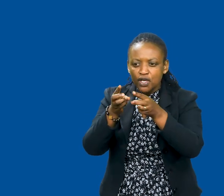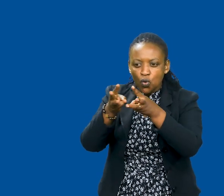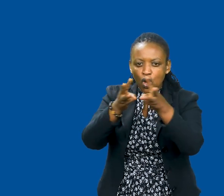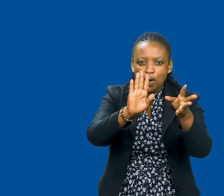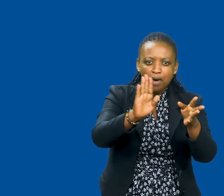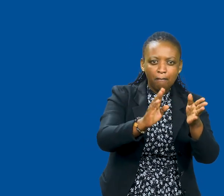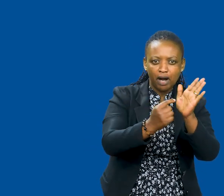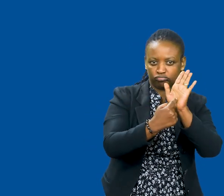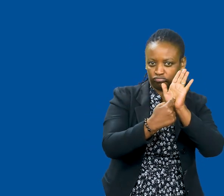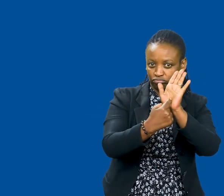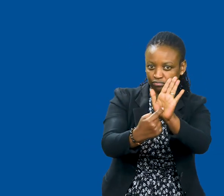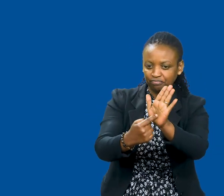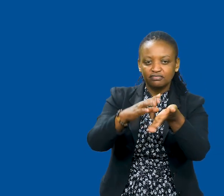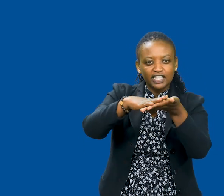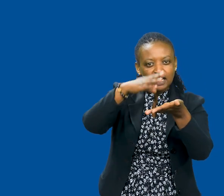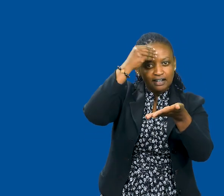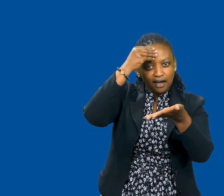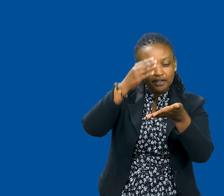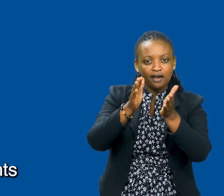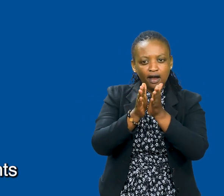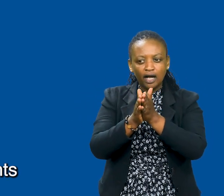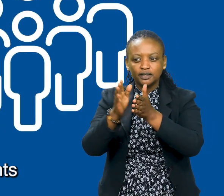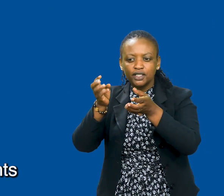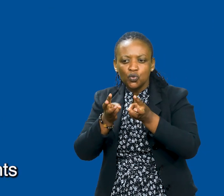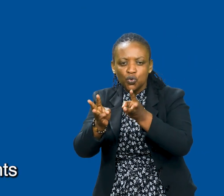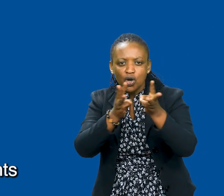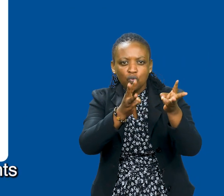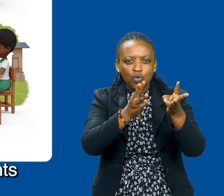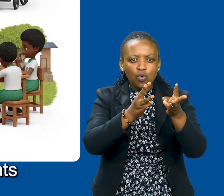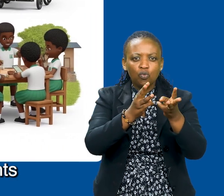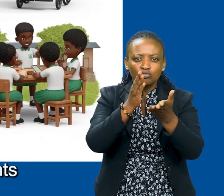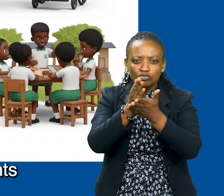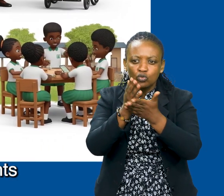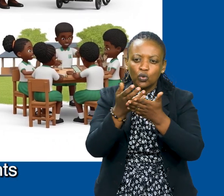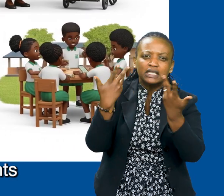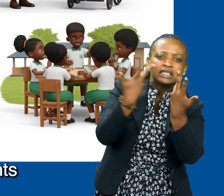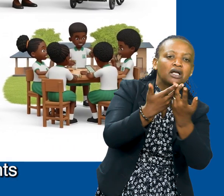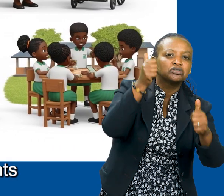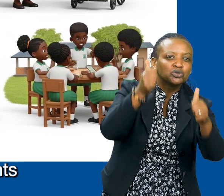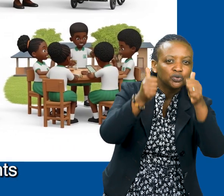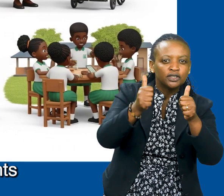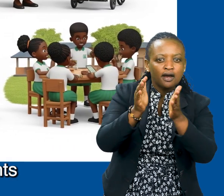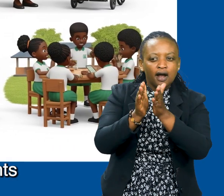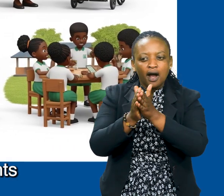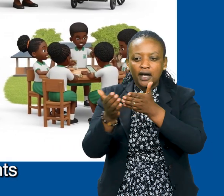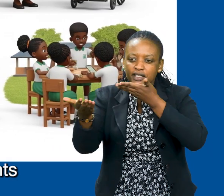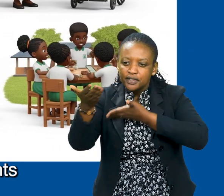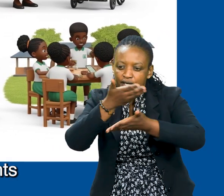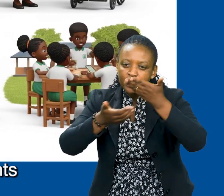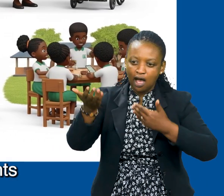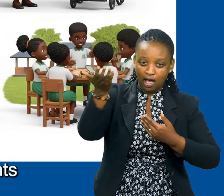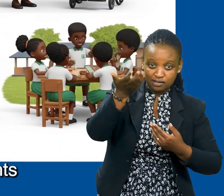different options to demonstrate learning and incorporate real-world relevance